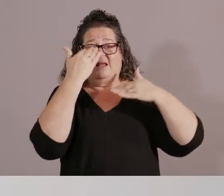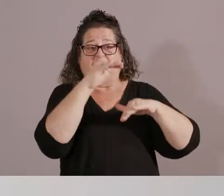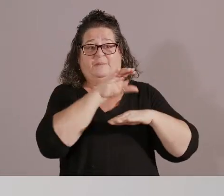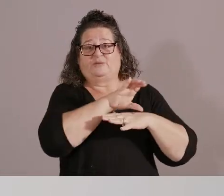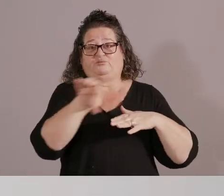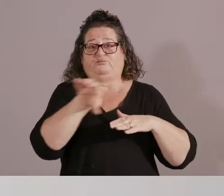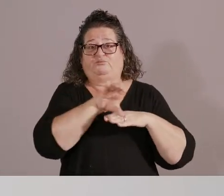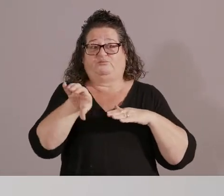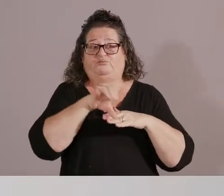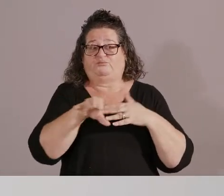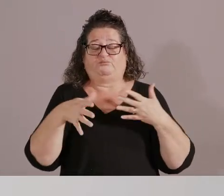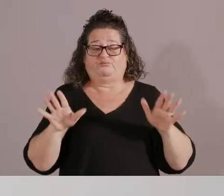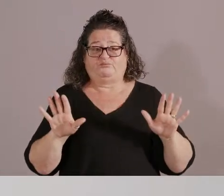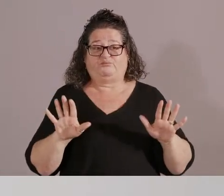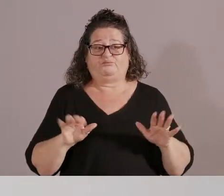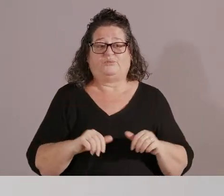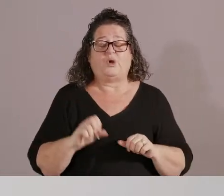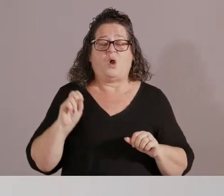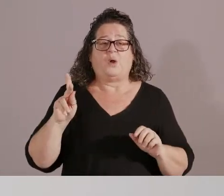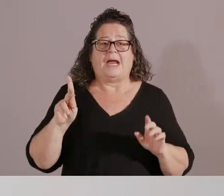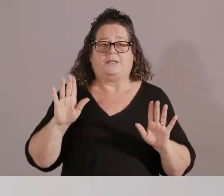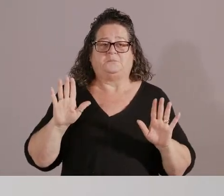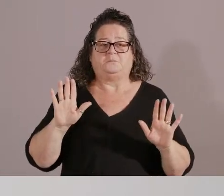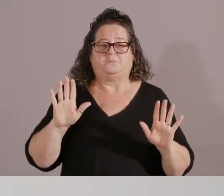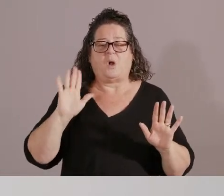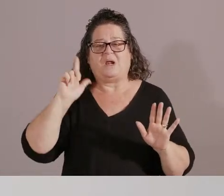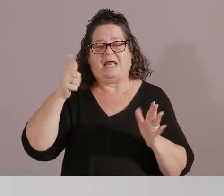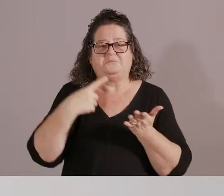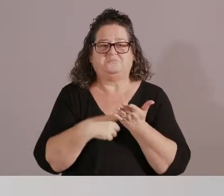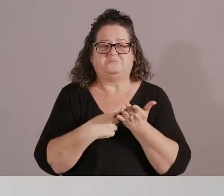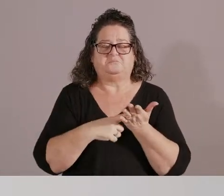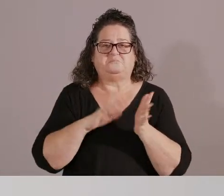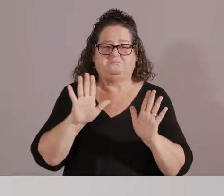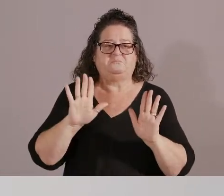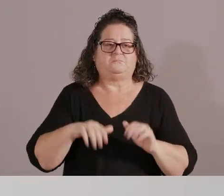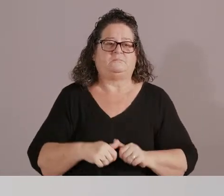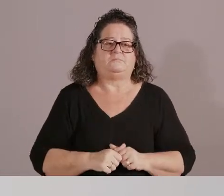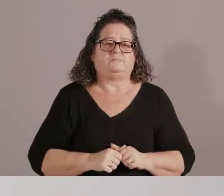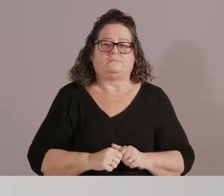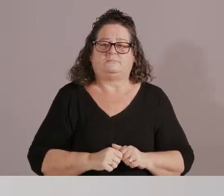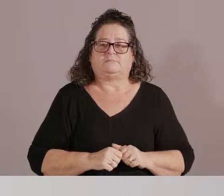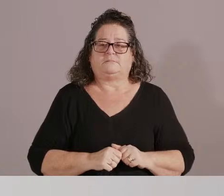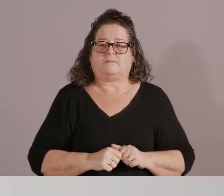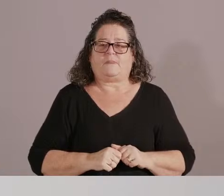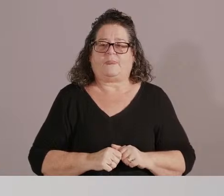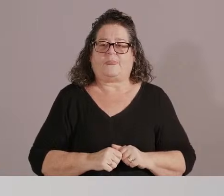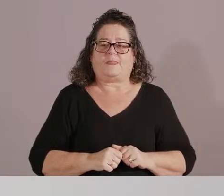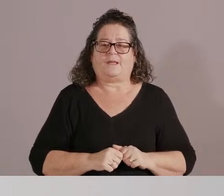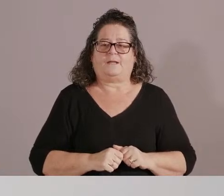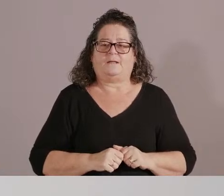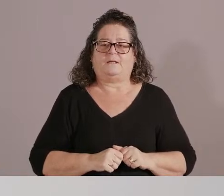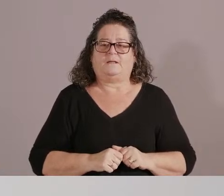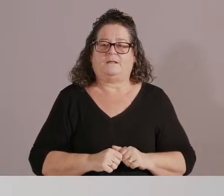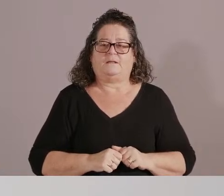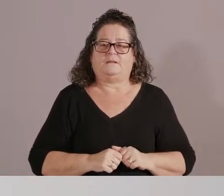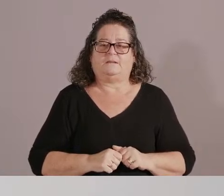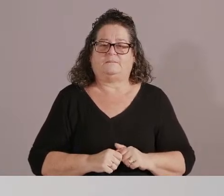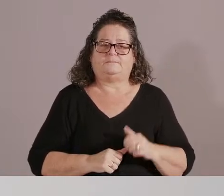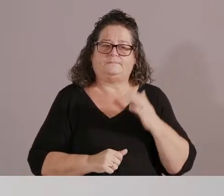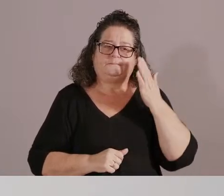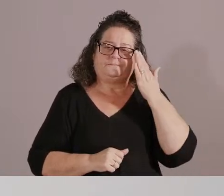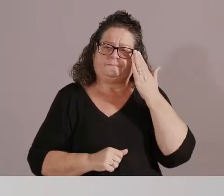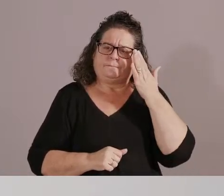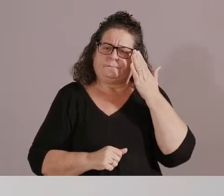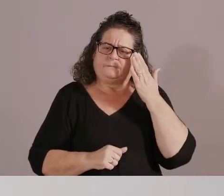Is Health Services now tracking more people who have tested positive for COVID-19 more than once, so twice or even 3